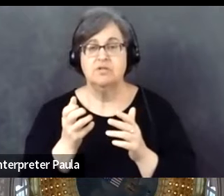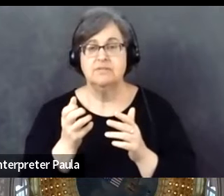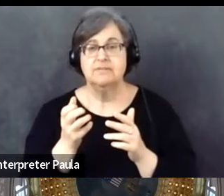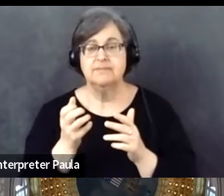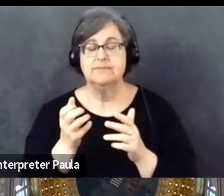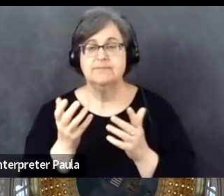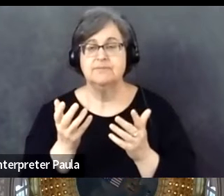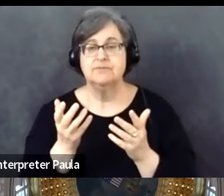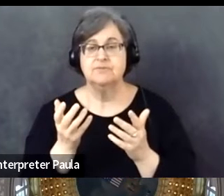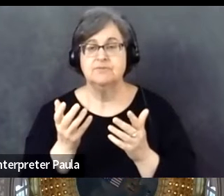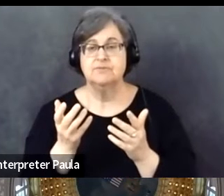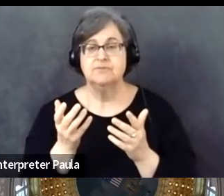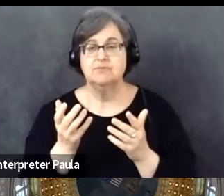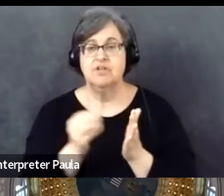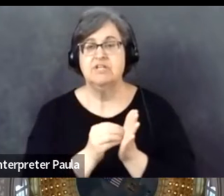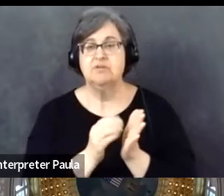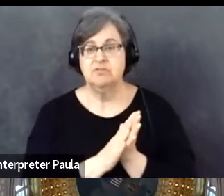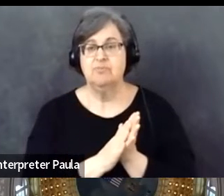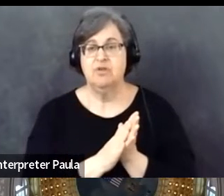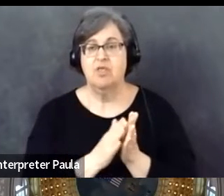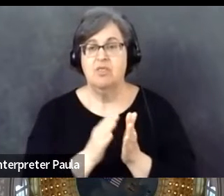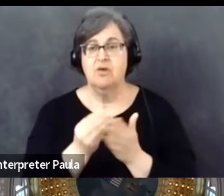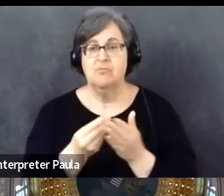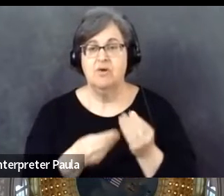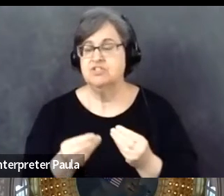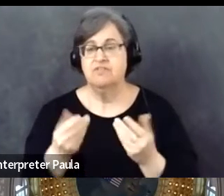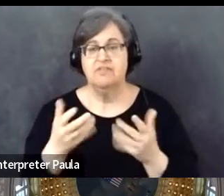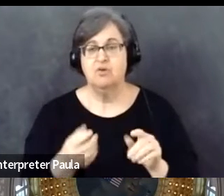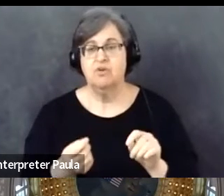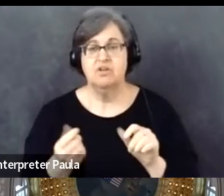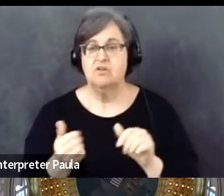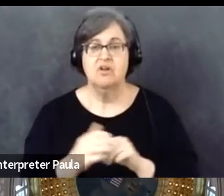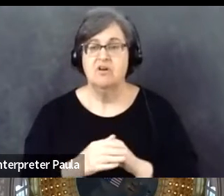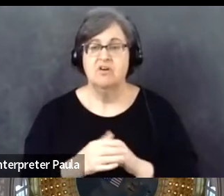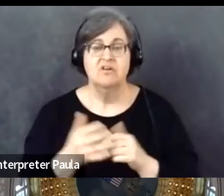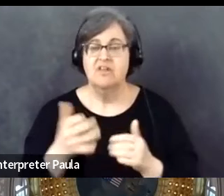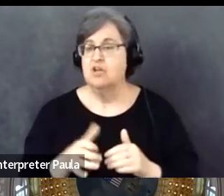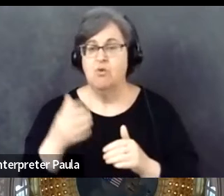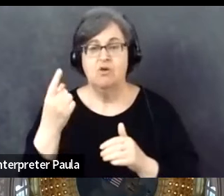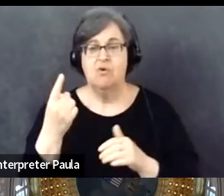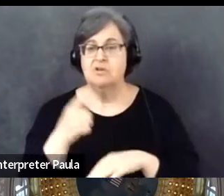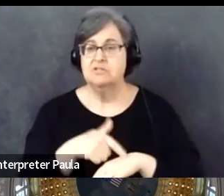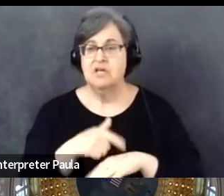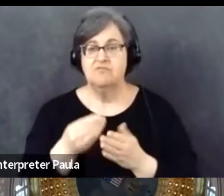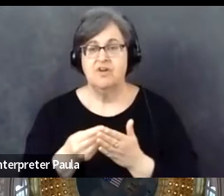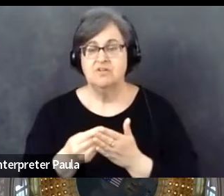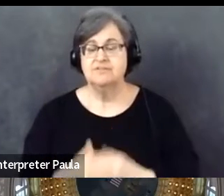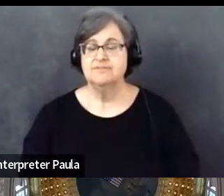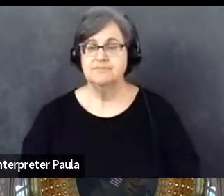in the budget, like not using one-time funds for ongoing expenses, like you